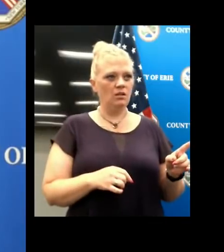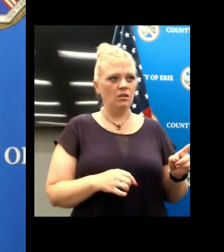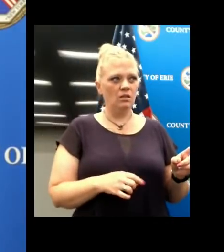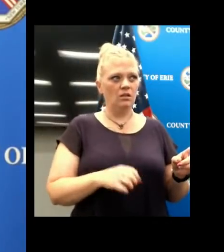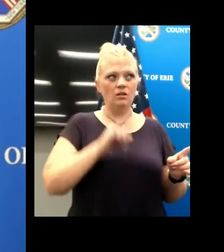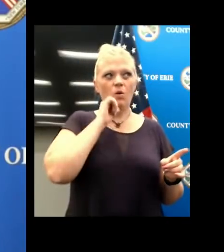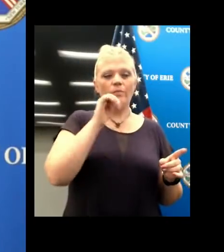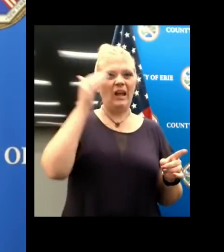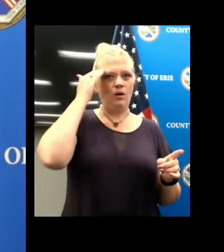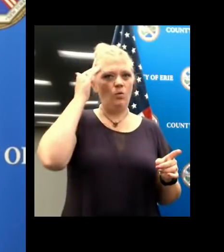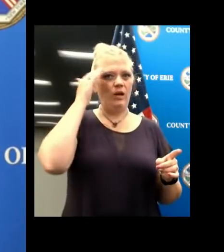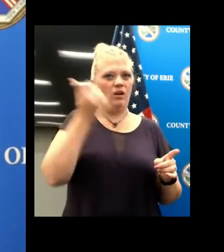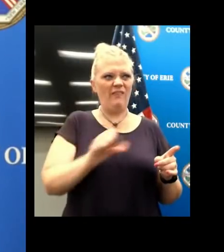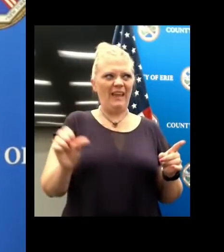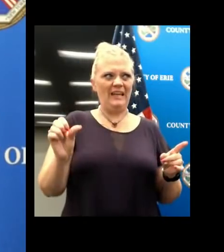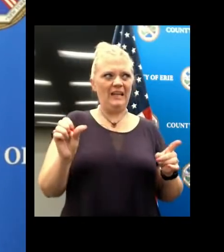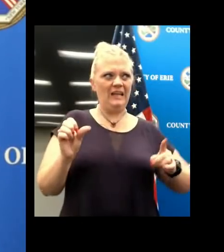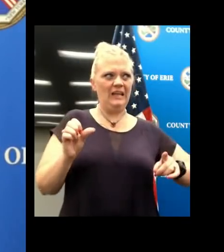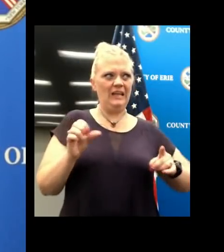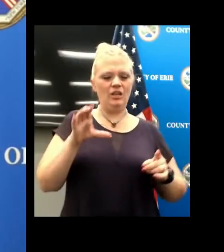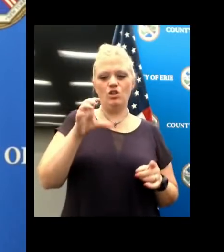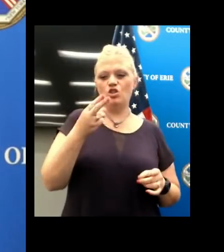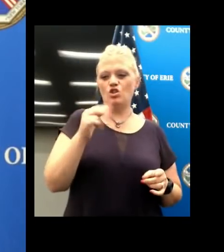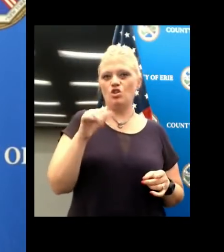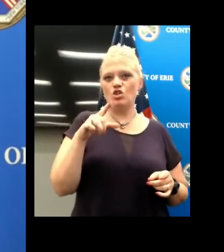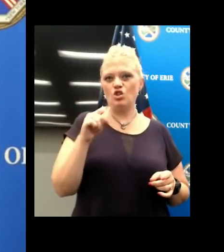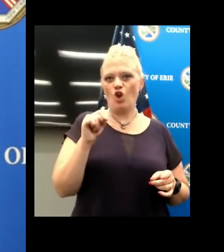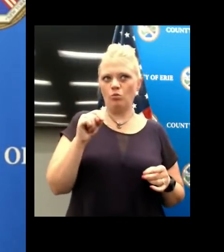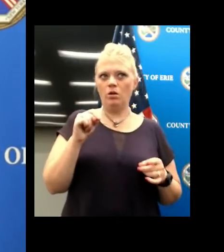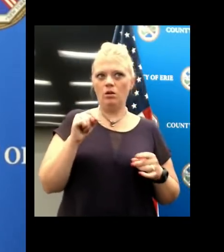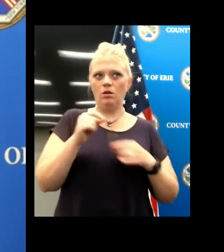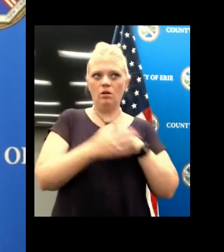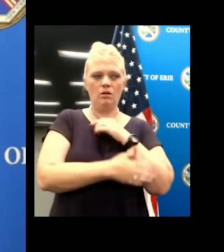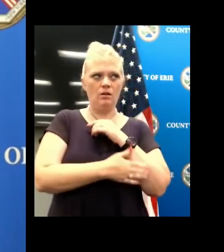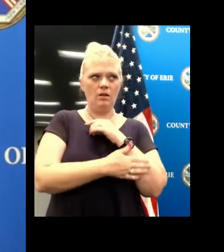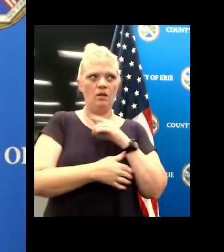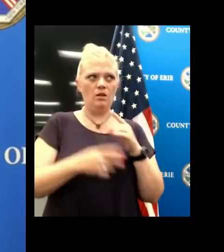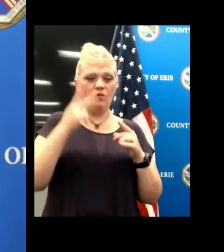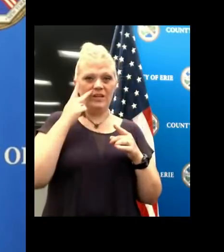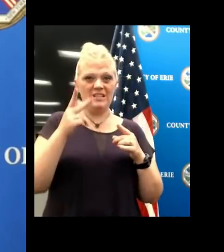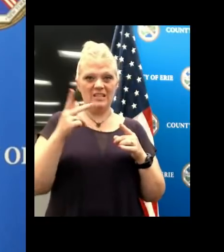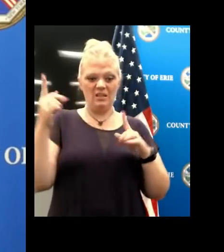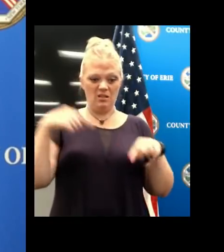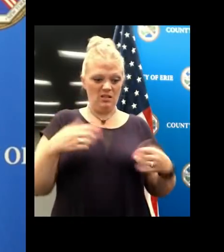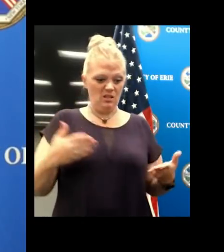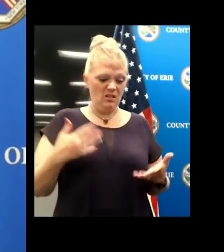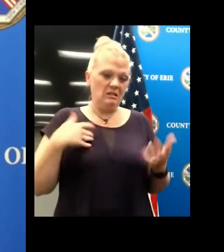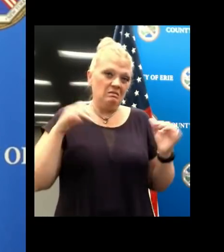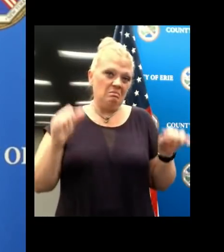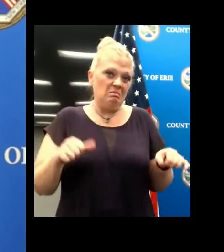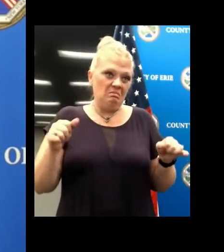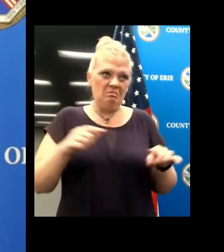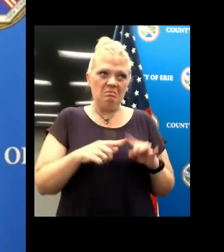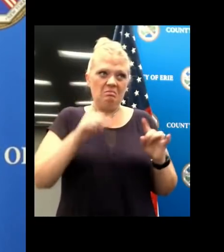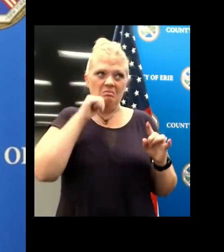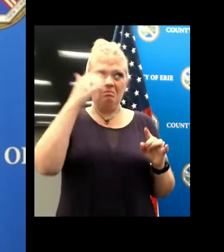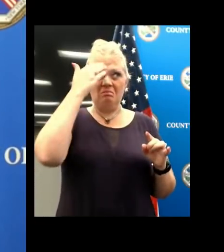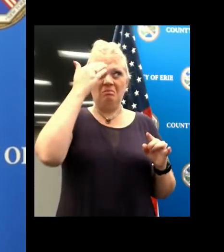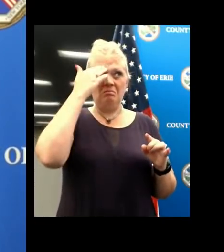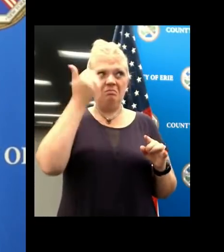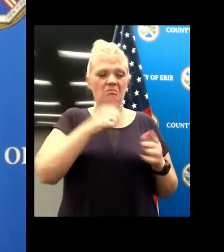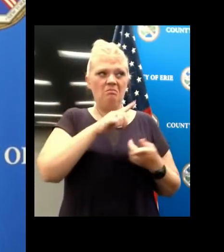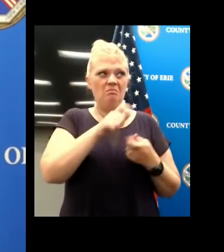of any. I think it was all basically in Chautauqua County. Have we seen that overspill here? It's possible, but I'm not aware of any in